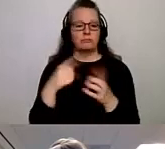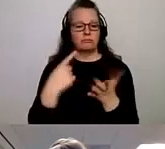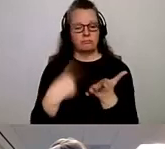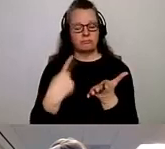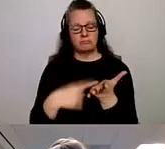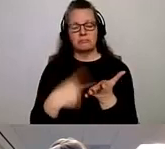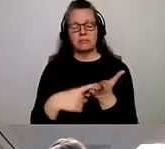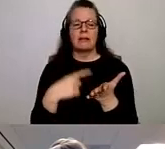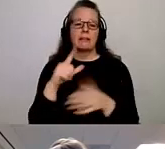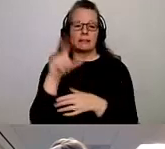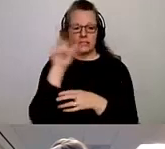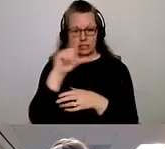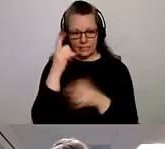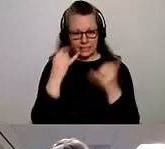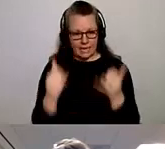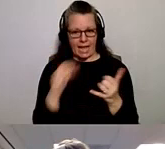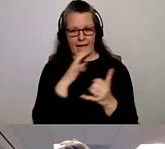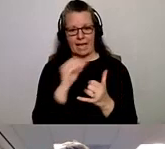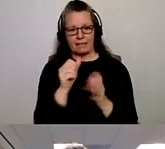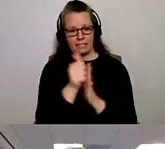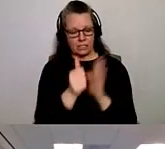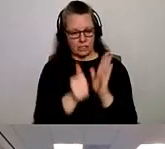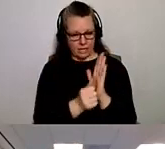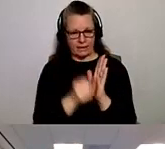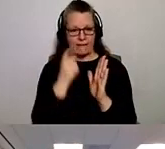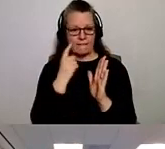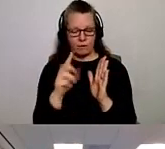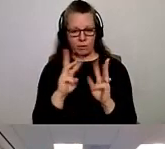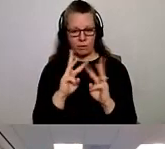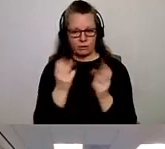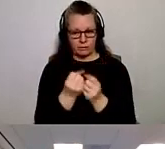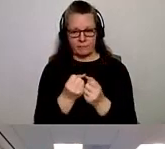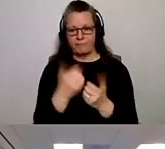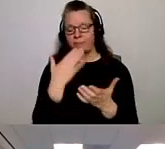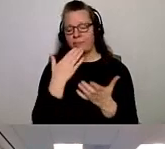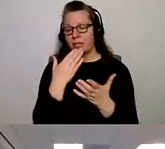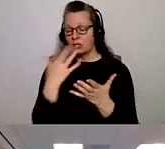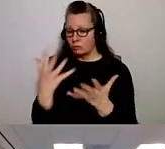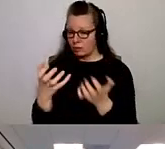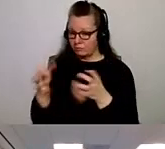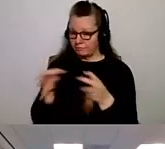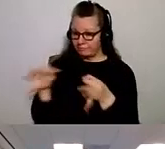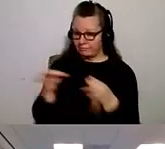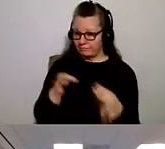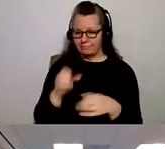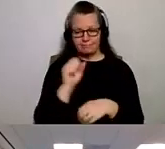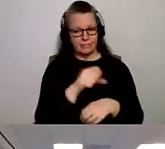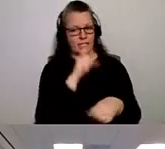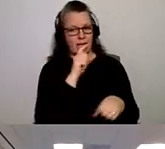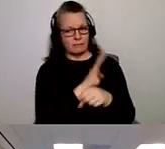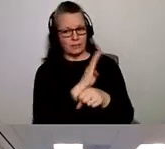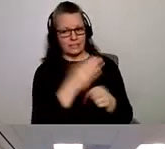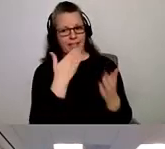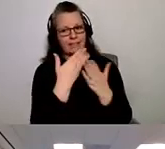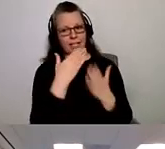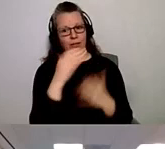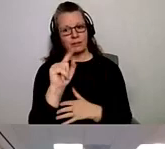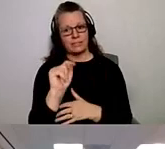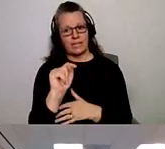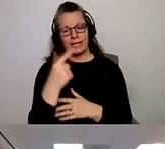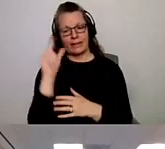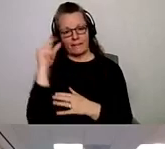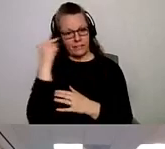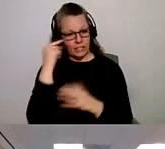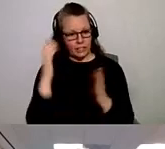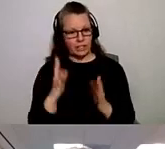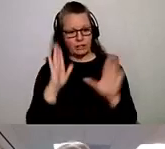for the webinar. So Kim, do you want to walk us through the housekeeping details? Absolutely. Thank you, Lieutenant Governor. It's always great to see you. Such an honor